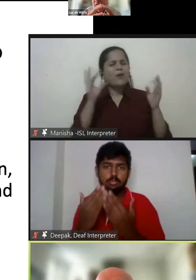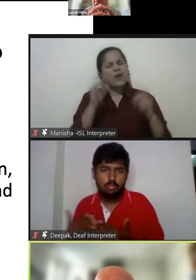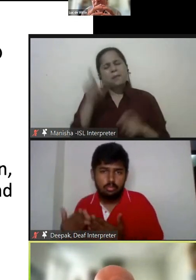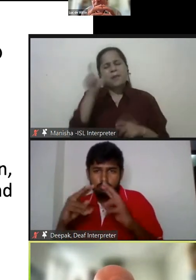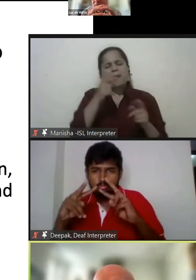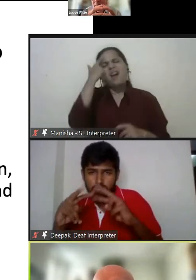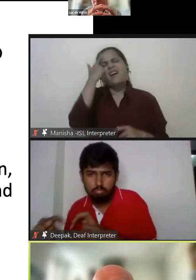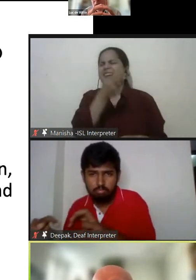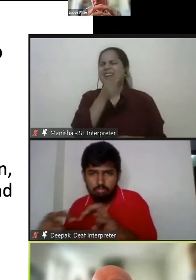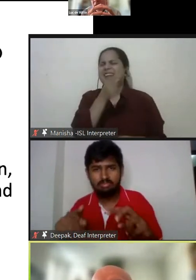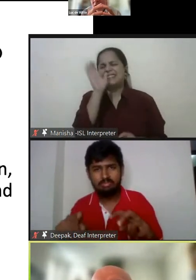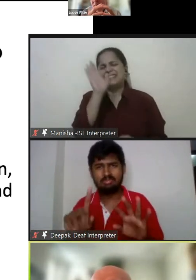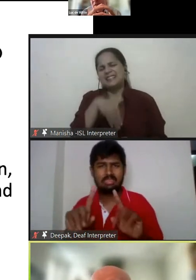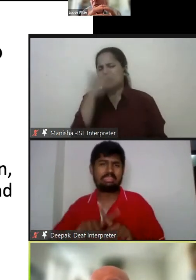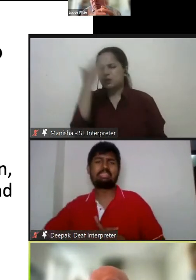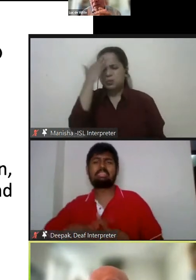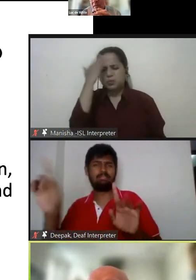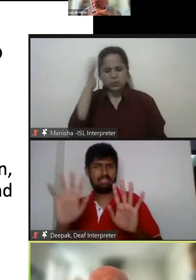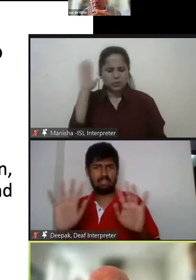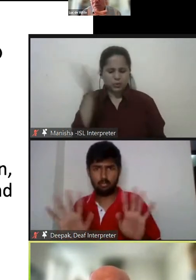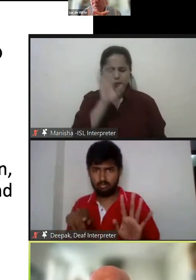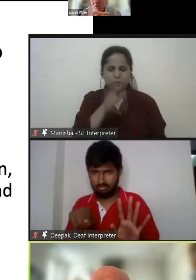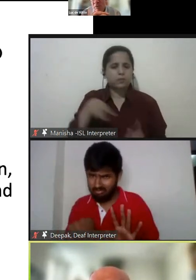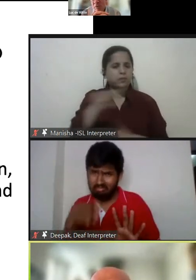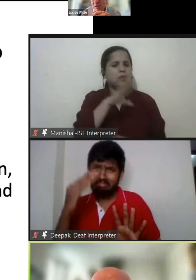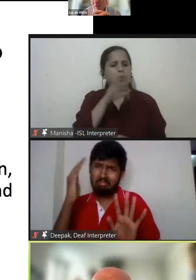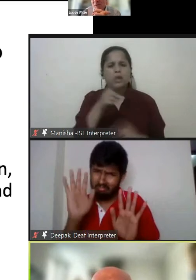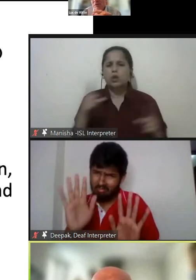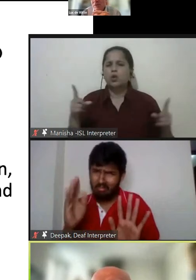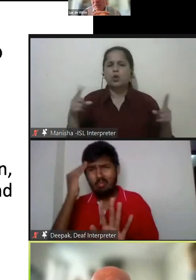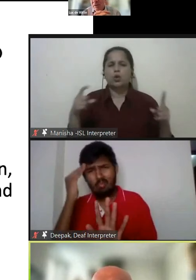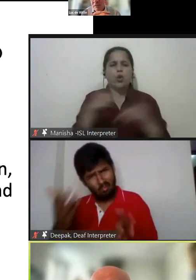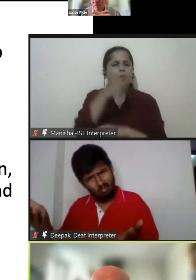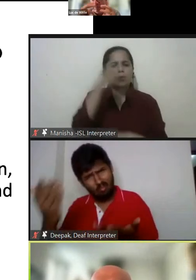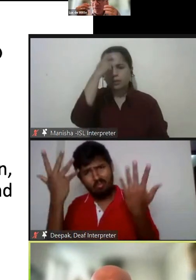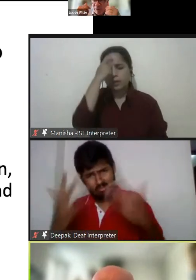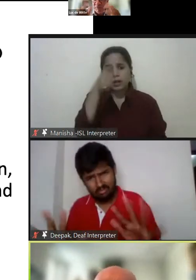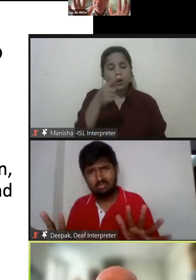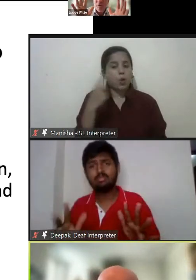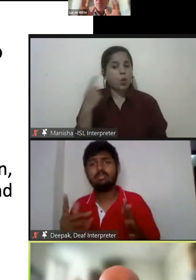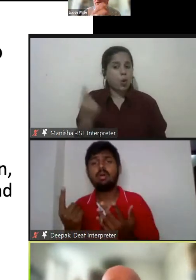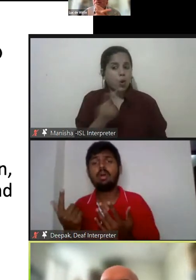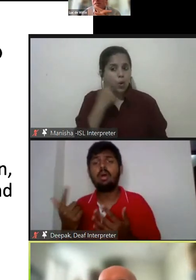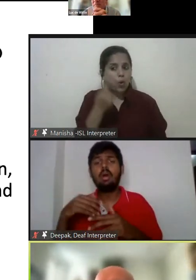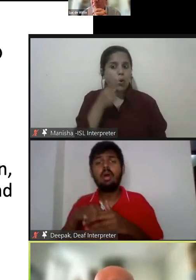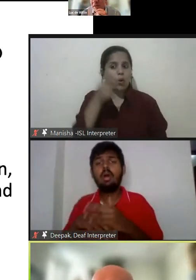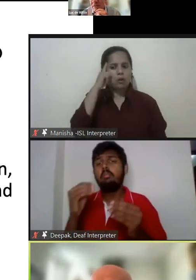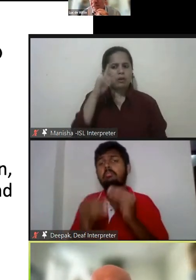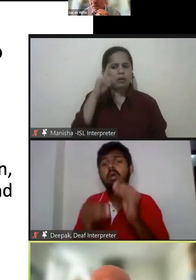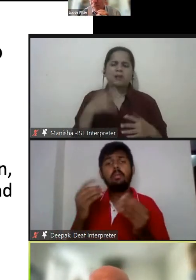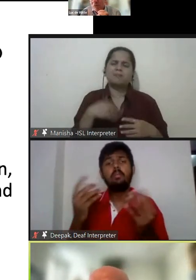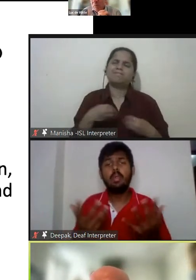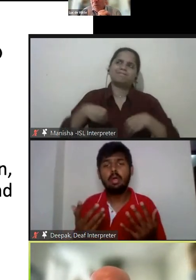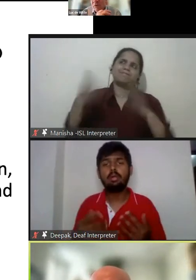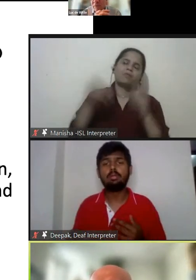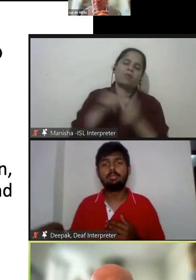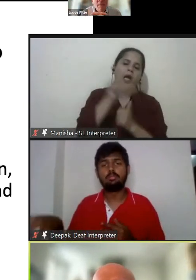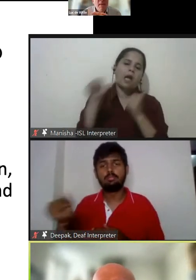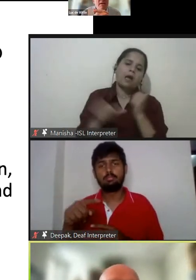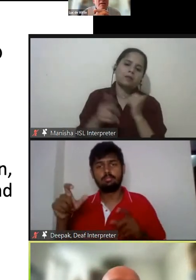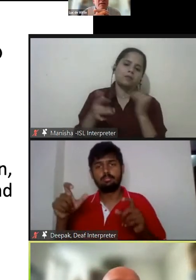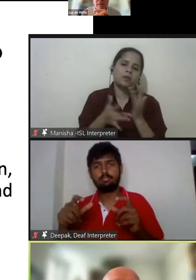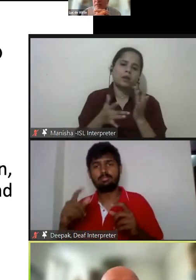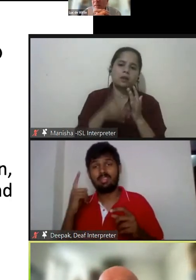that it's quite a complex issue. You cannot just throw assistive devices into the